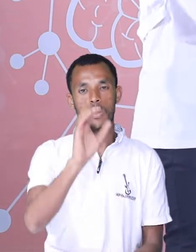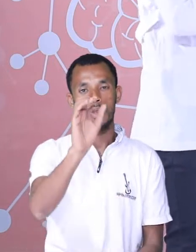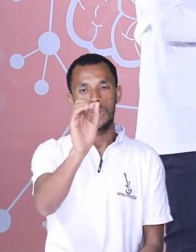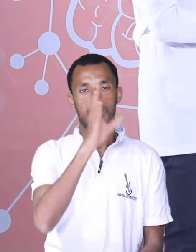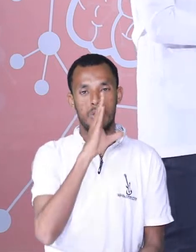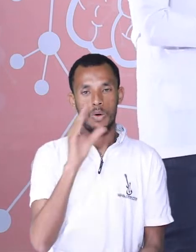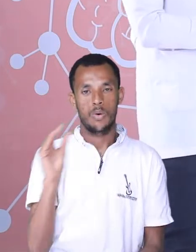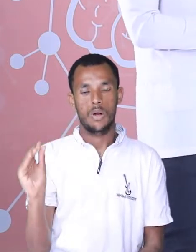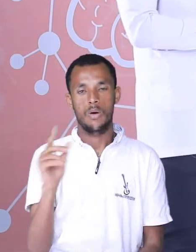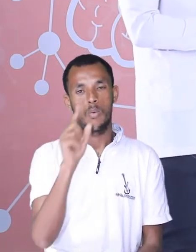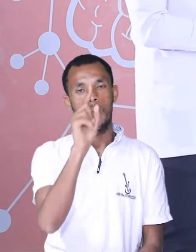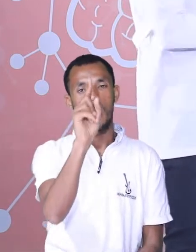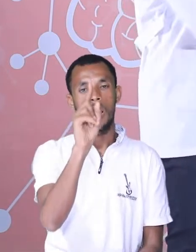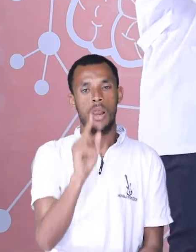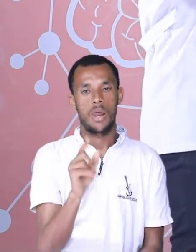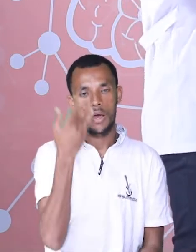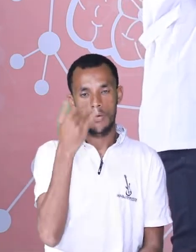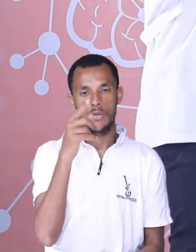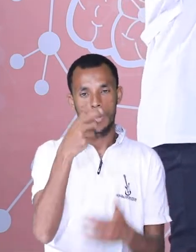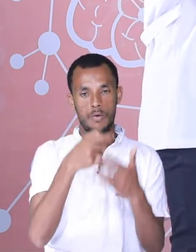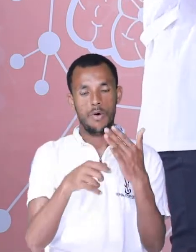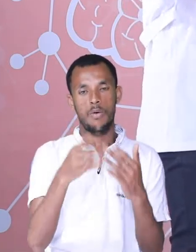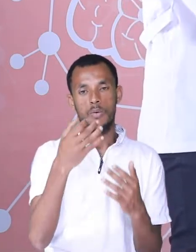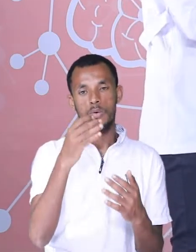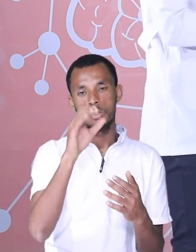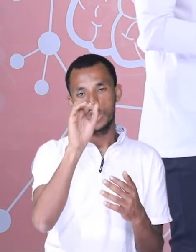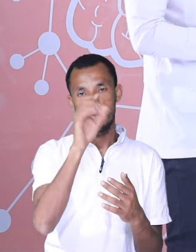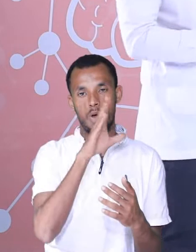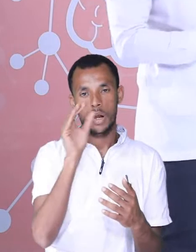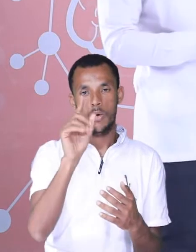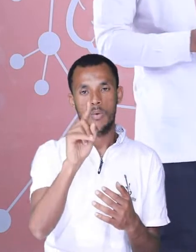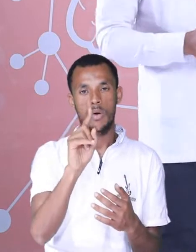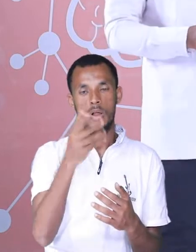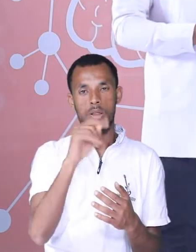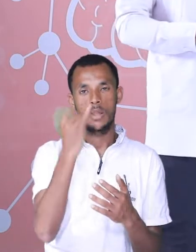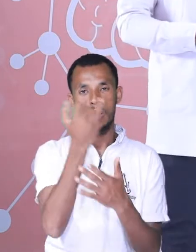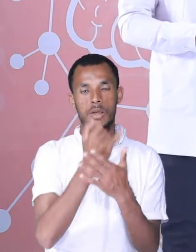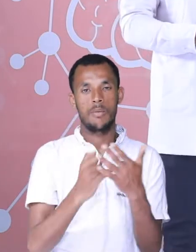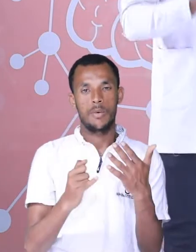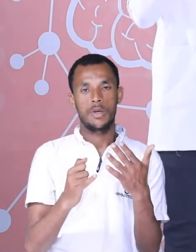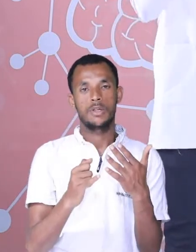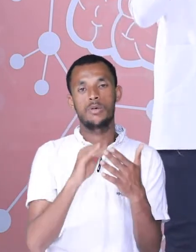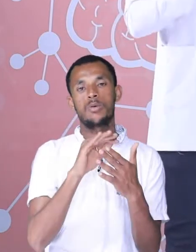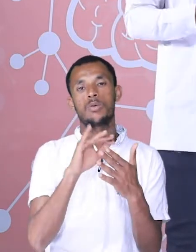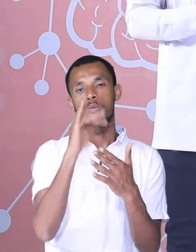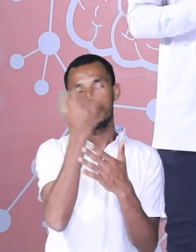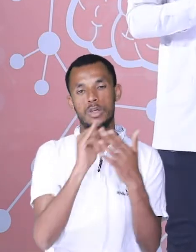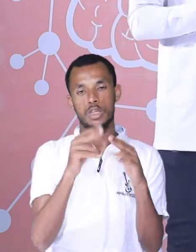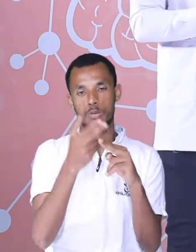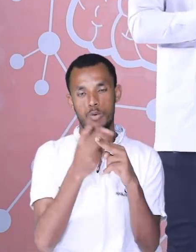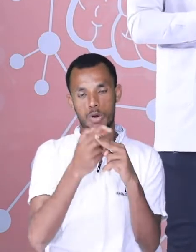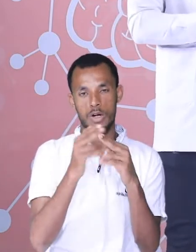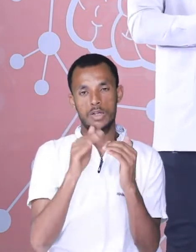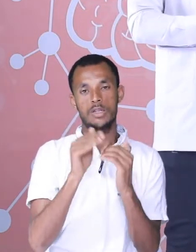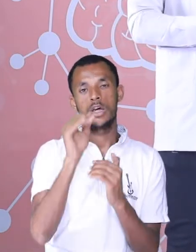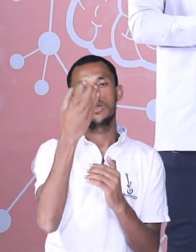0 and 1. If the enlargement is between 0 and 1, the image figure is smaller than